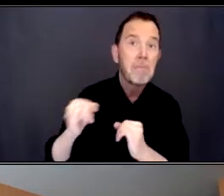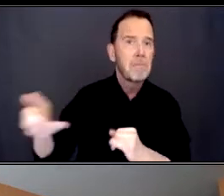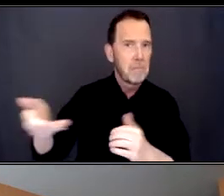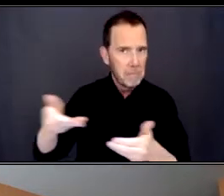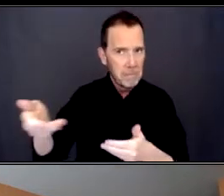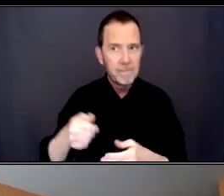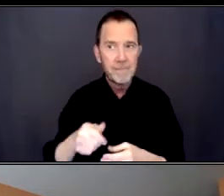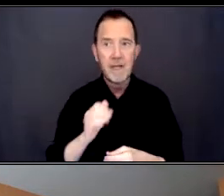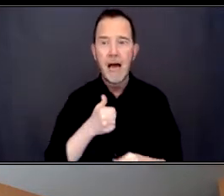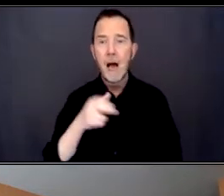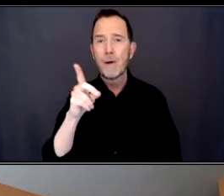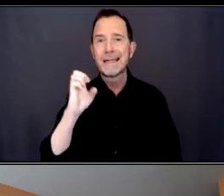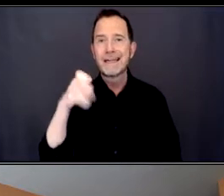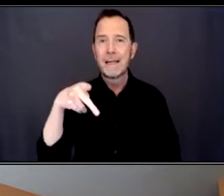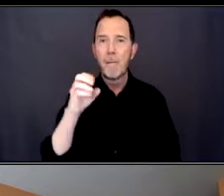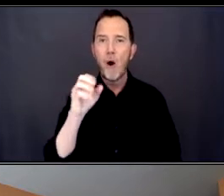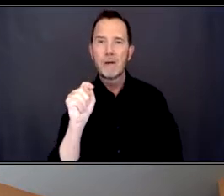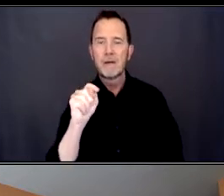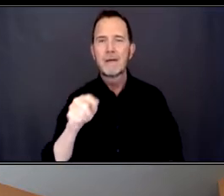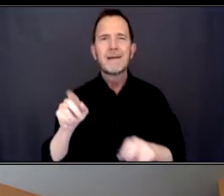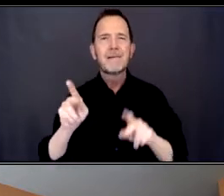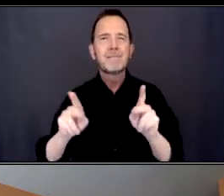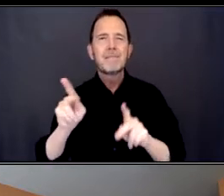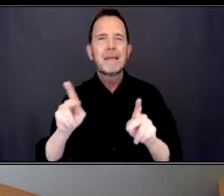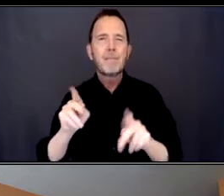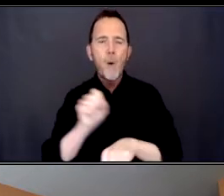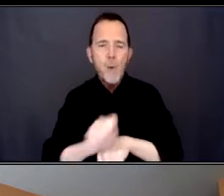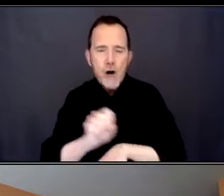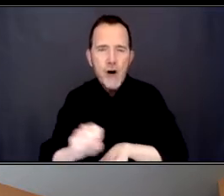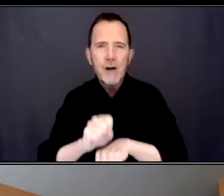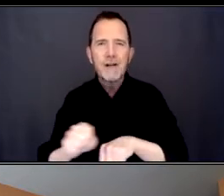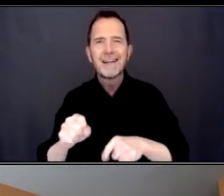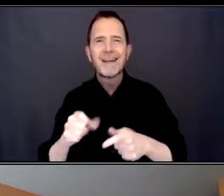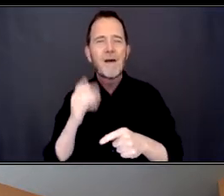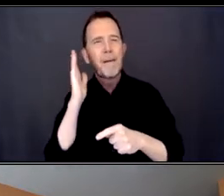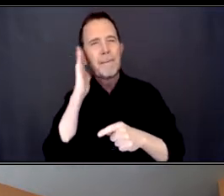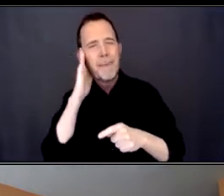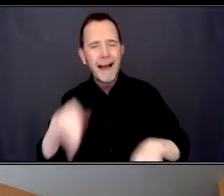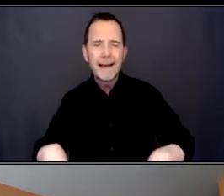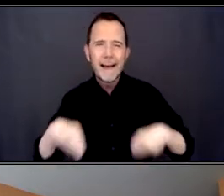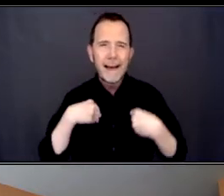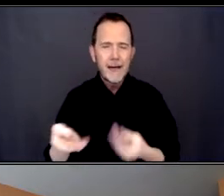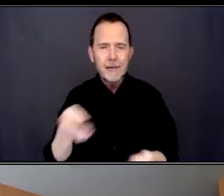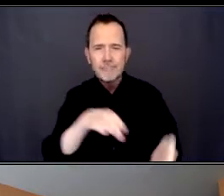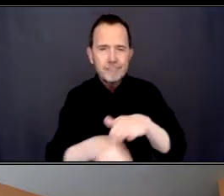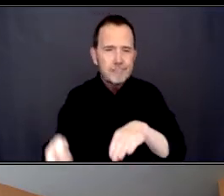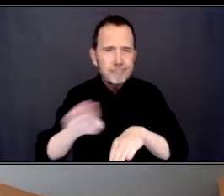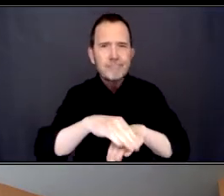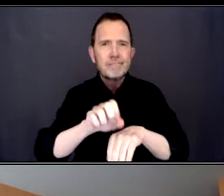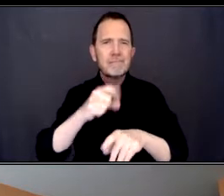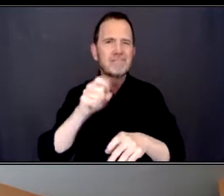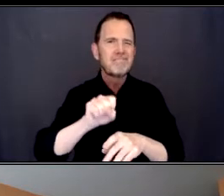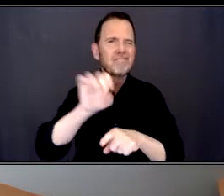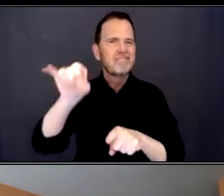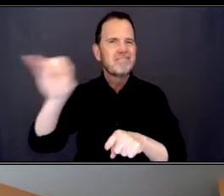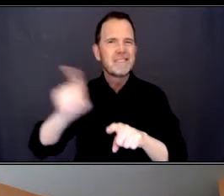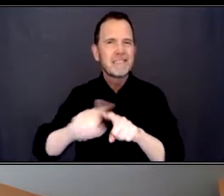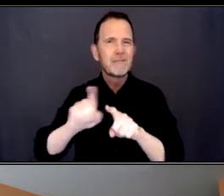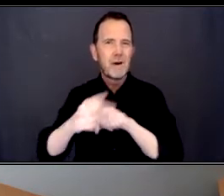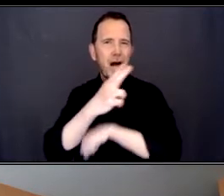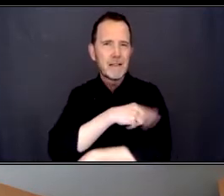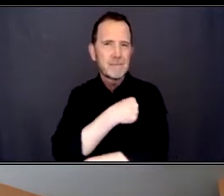depot, where people are separating linen, getting it ready to be sent to the hospital. And those type of positions are tailor-made for individuals that